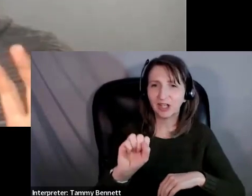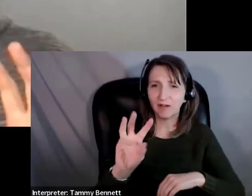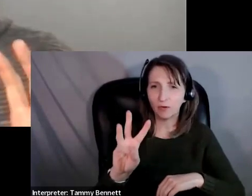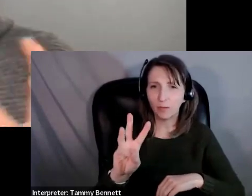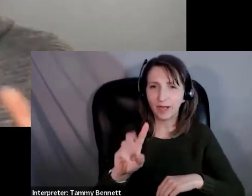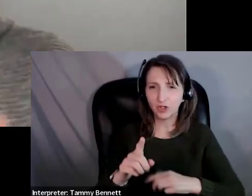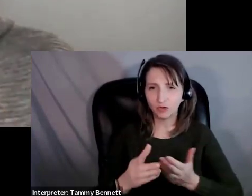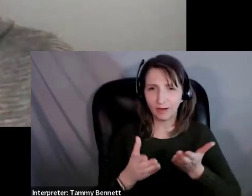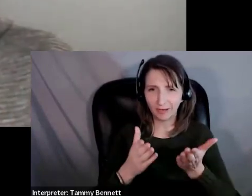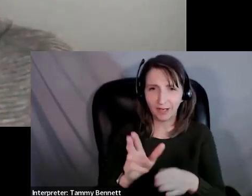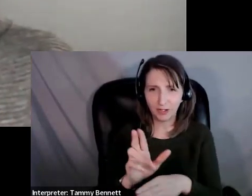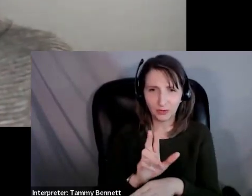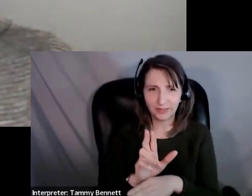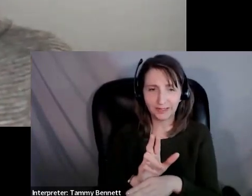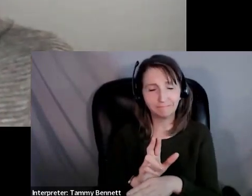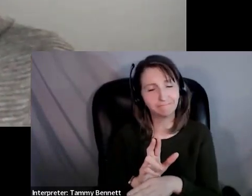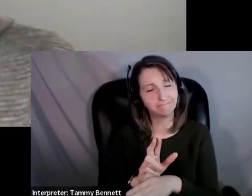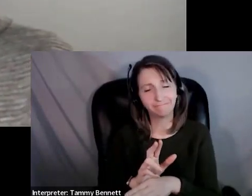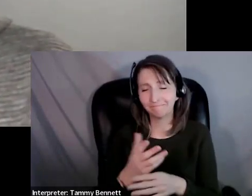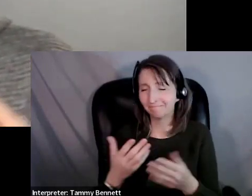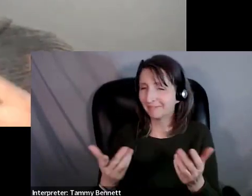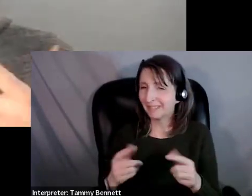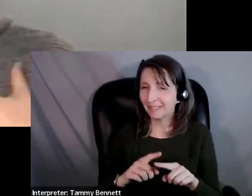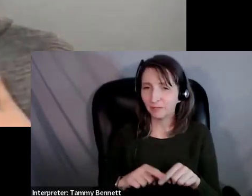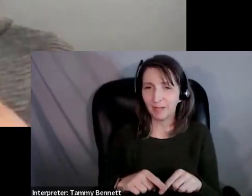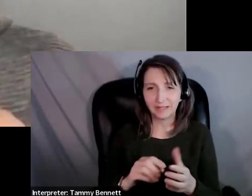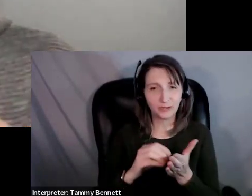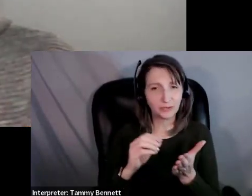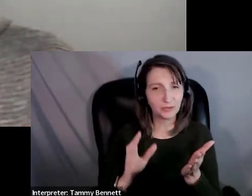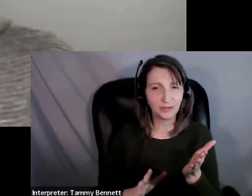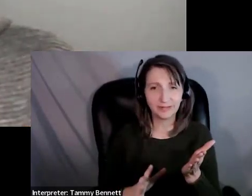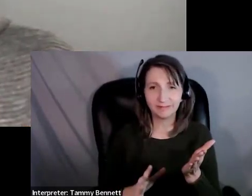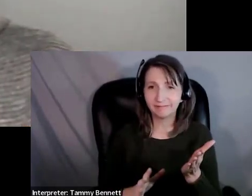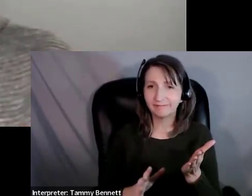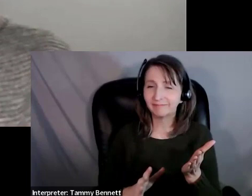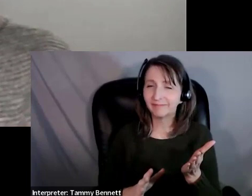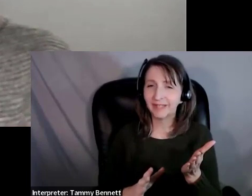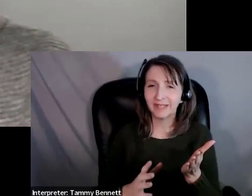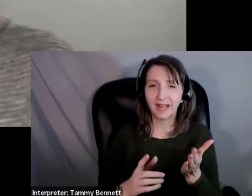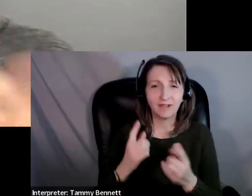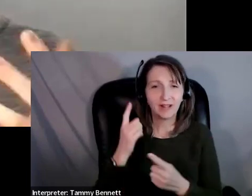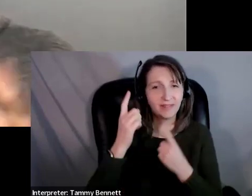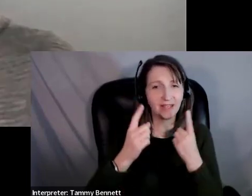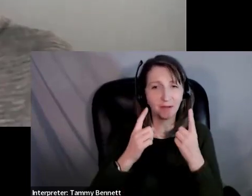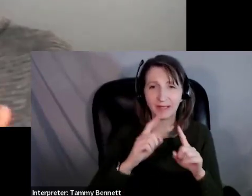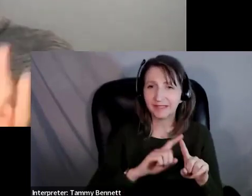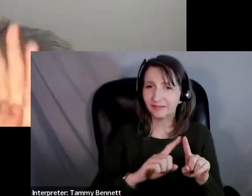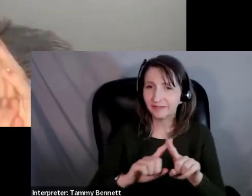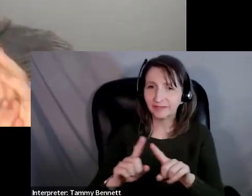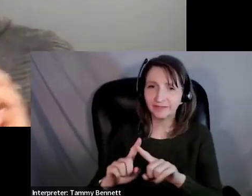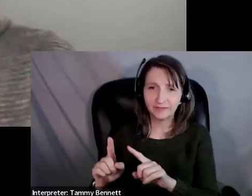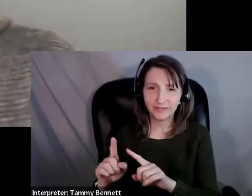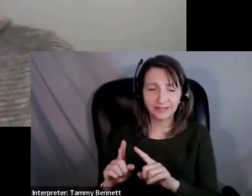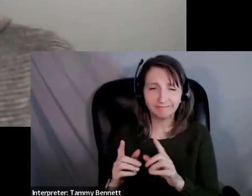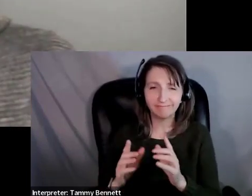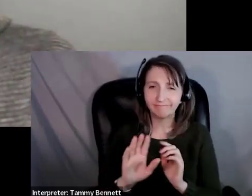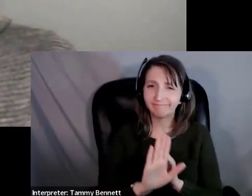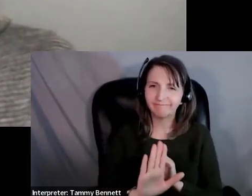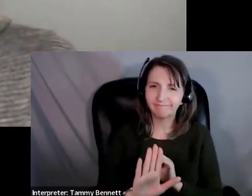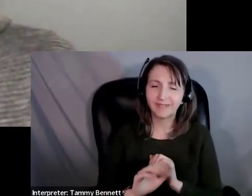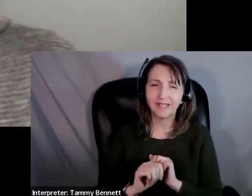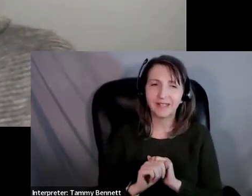is a very tricky question. It would have to depend on the student. So I always think of a variety of different factors. Um, so hopefully, uh, I can have the